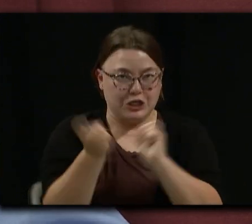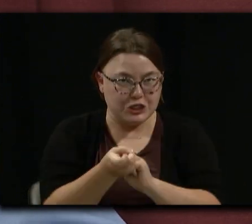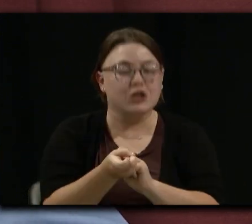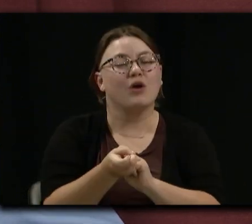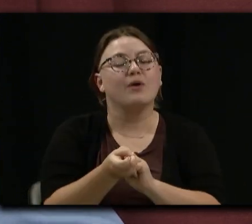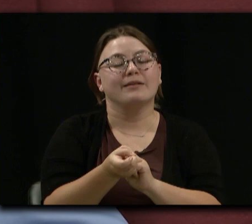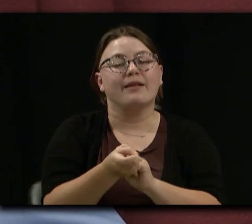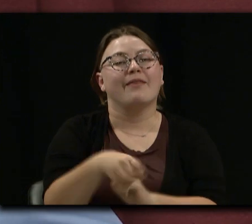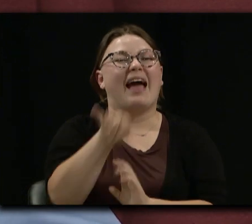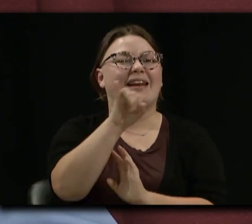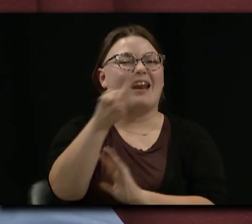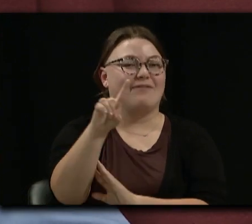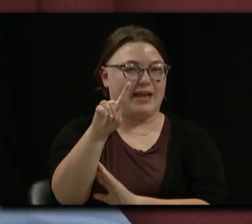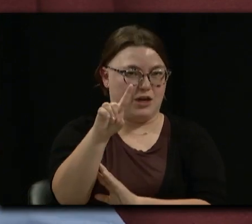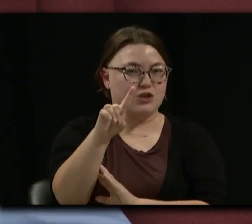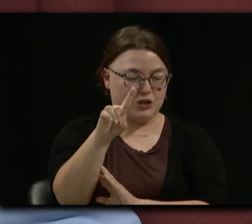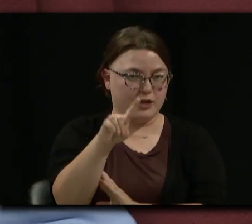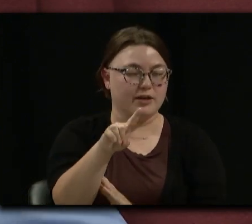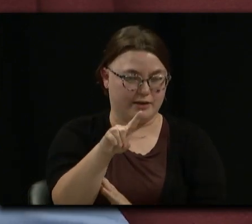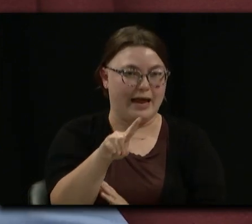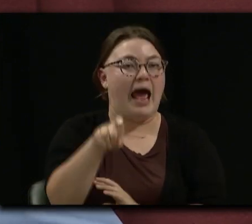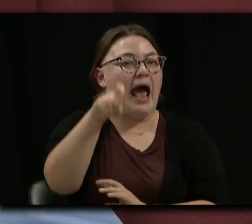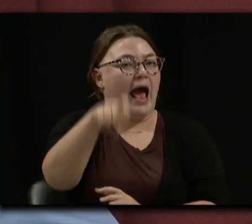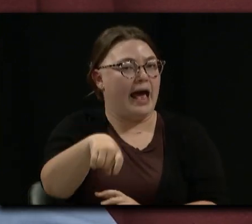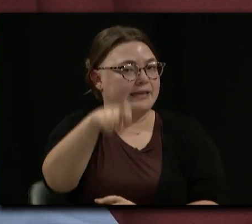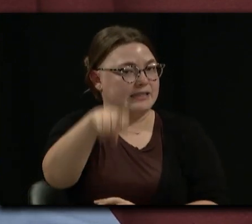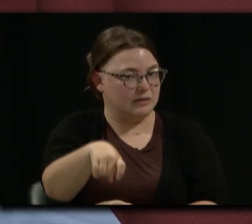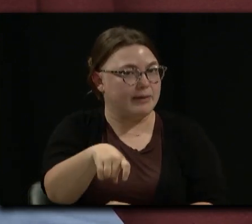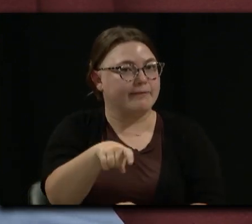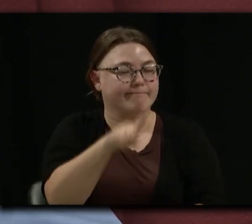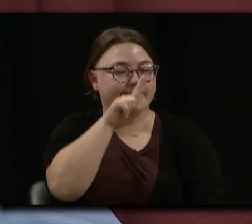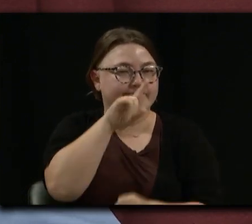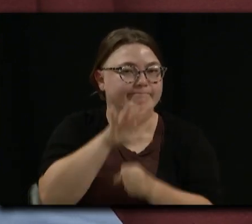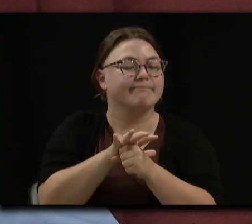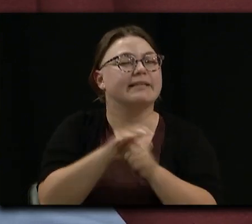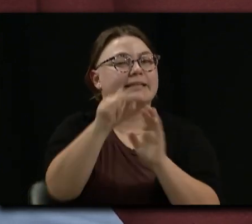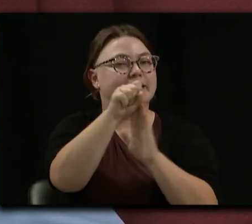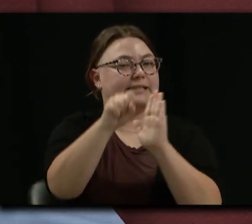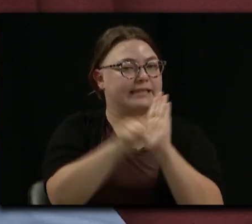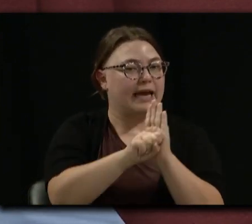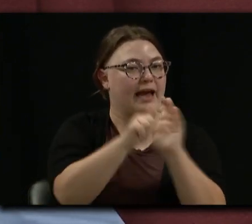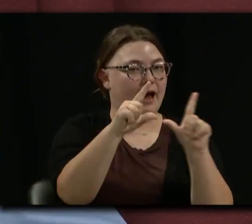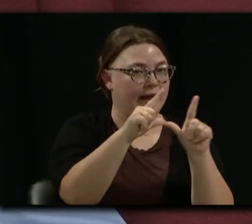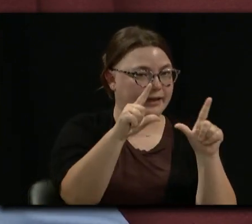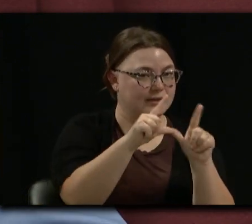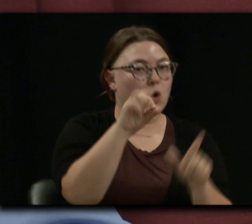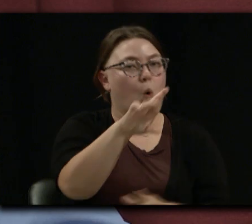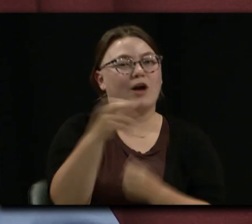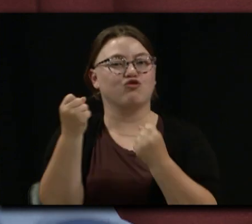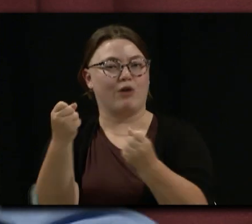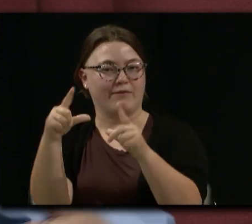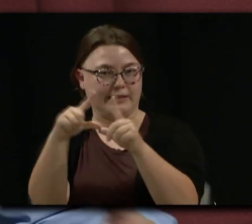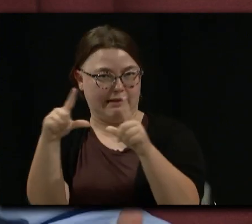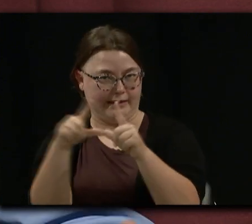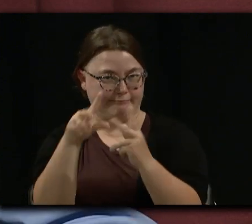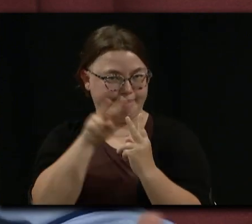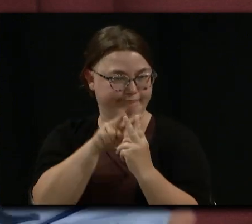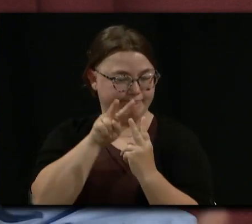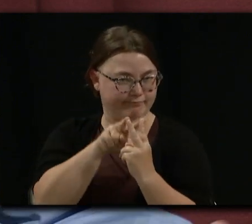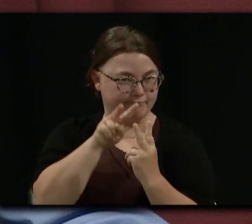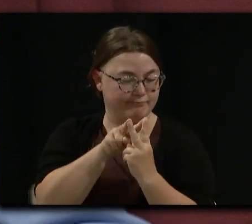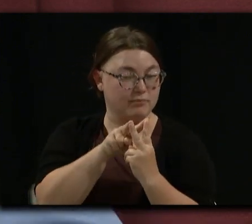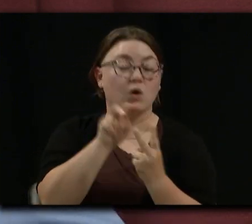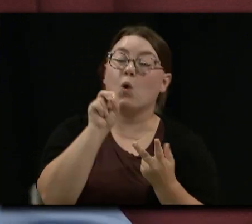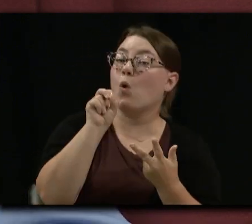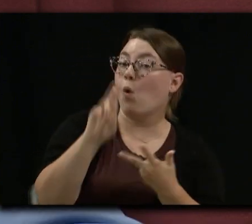what's required, and it has to be a valid driver's license or state ID in the state of, from the state of Ohio. And or you